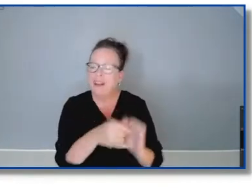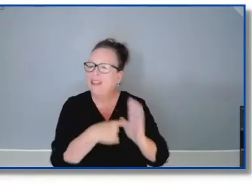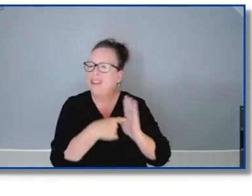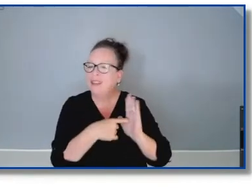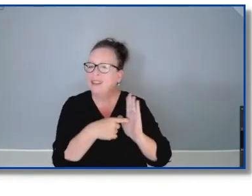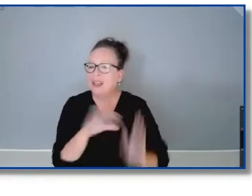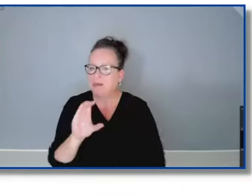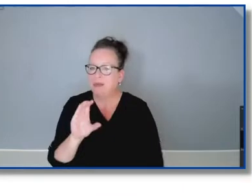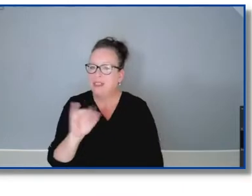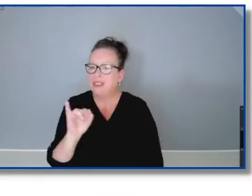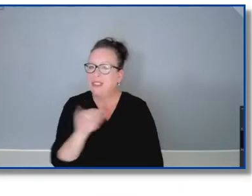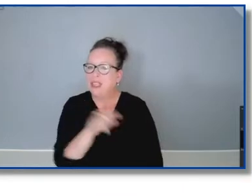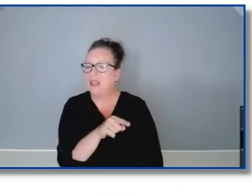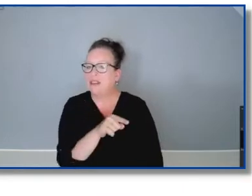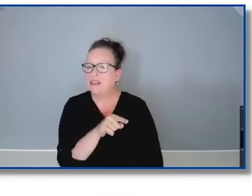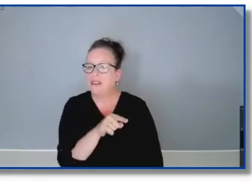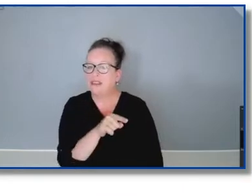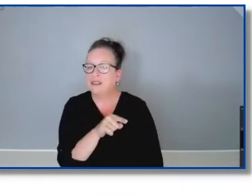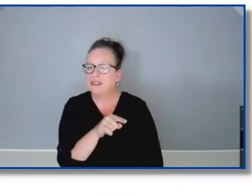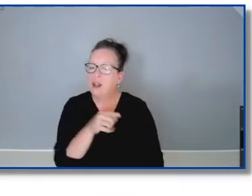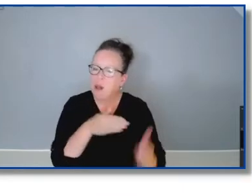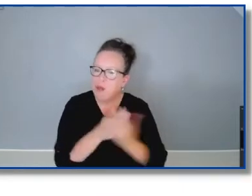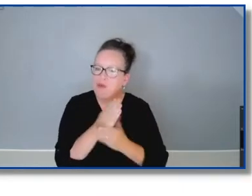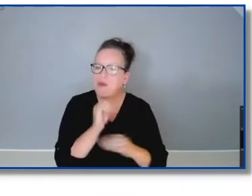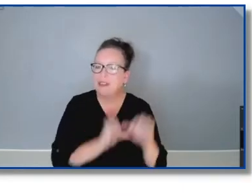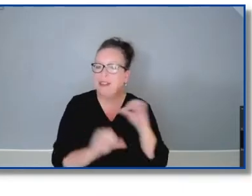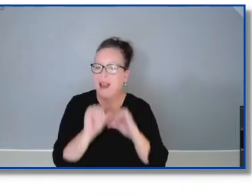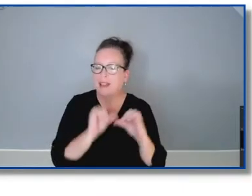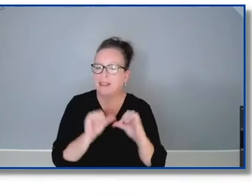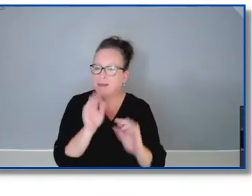intelligence in biology.